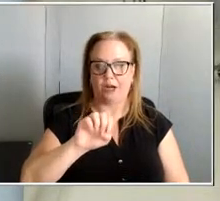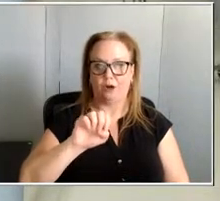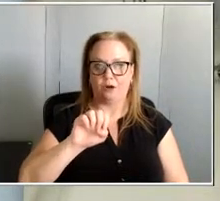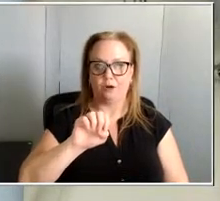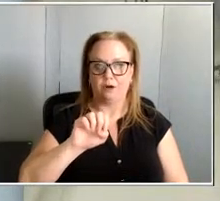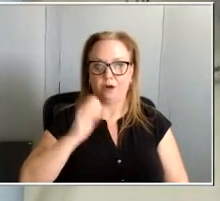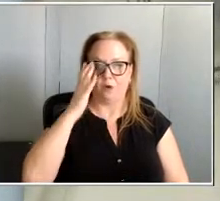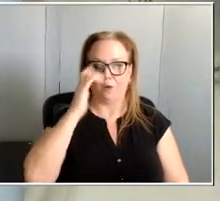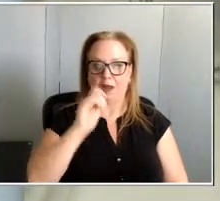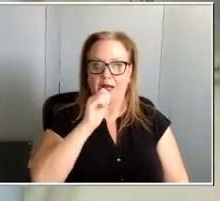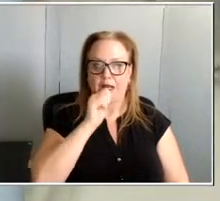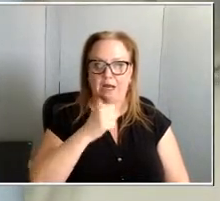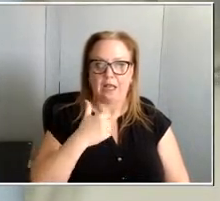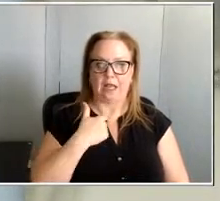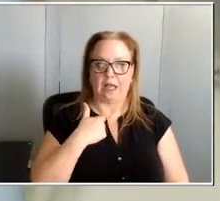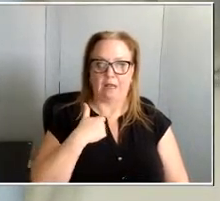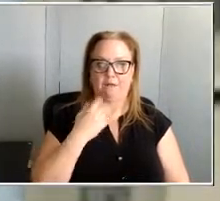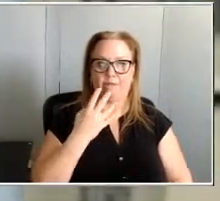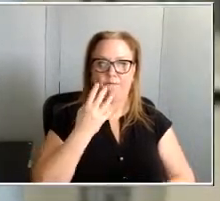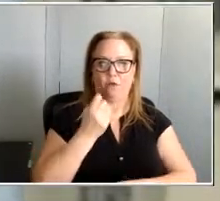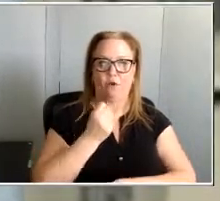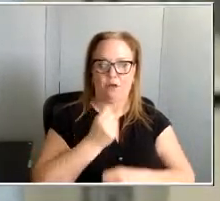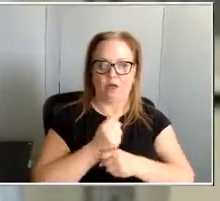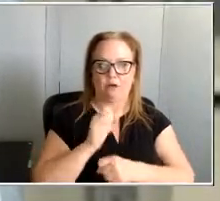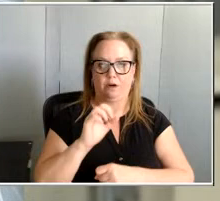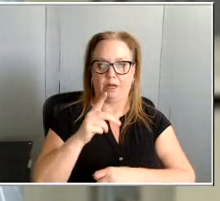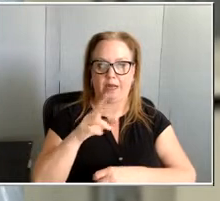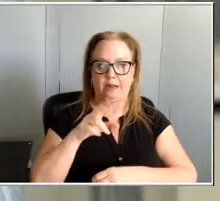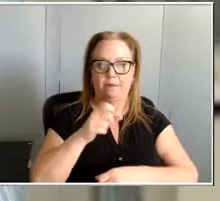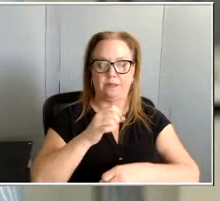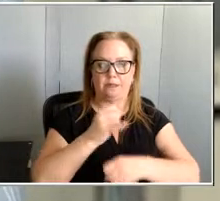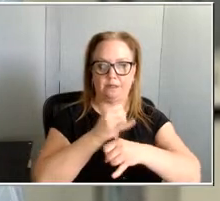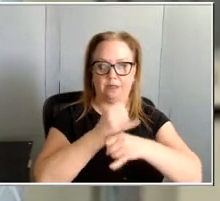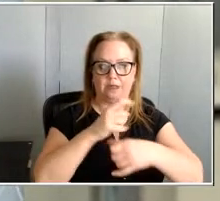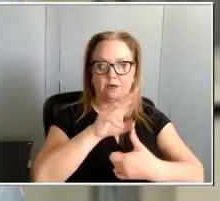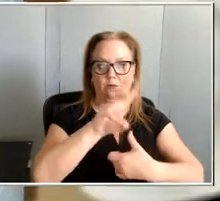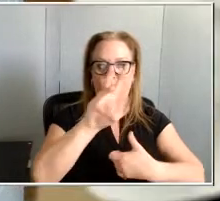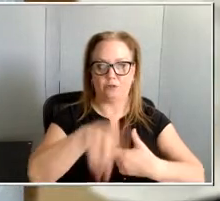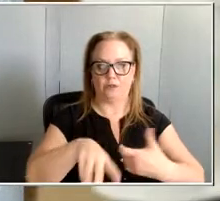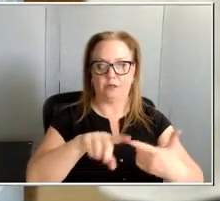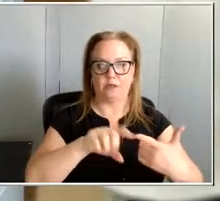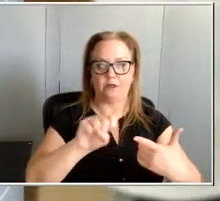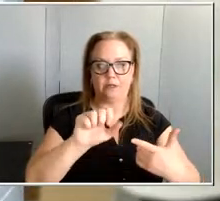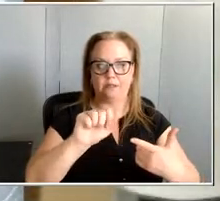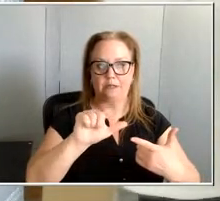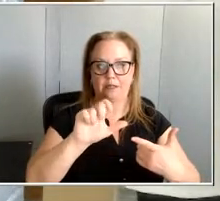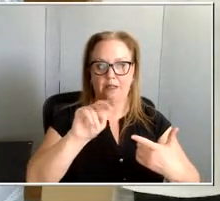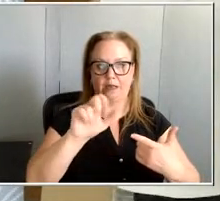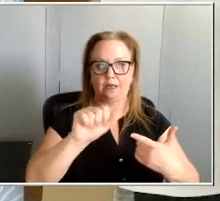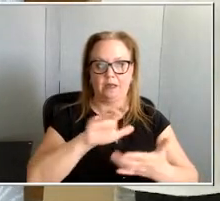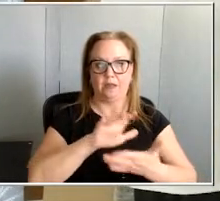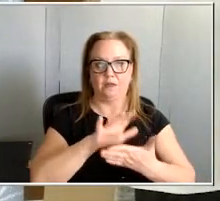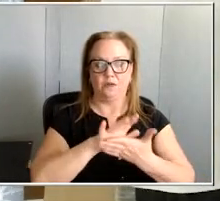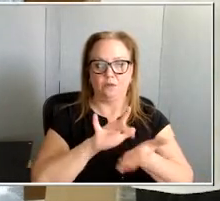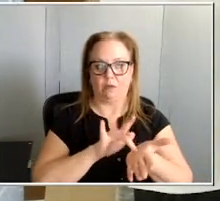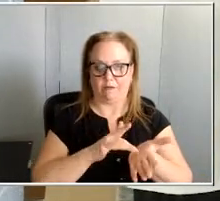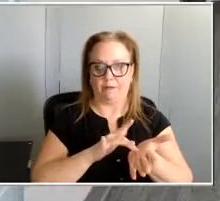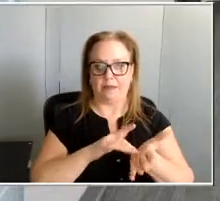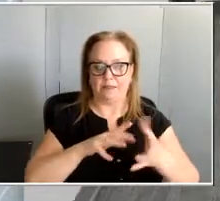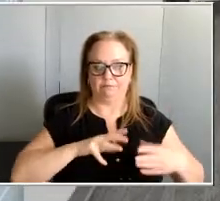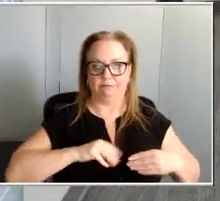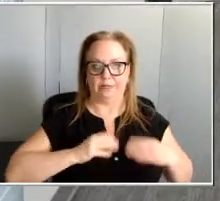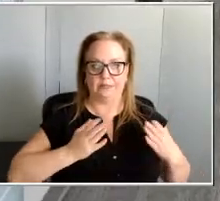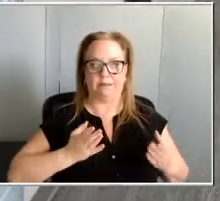not have a 4-year branch campus in Wichita and a 4-year branch campus in Salina? The School of Medicine took on that